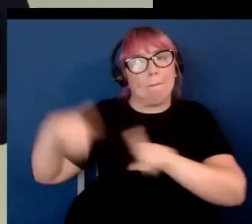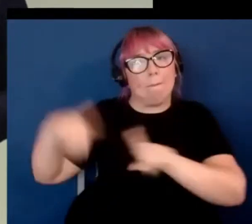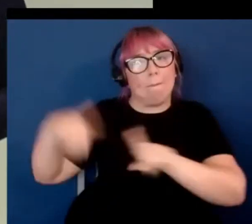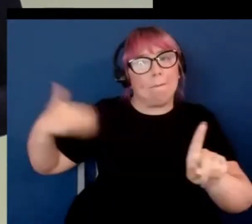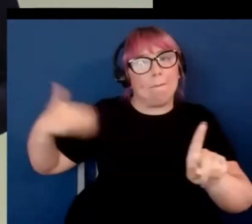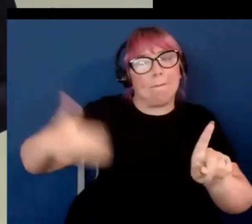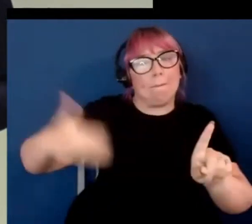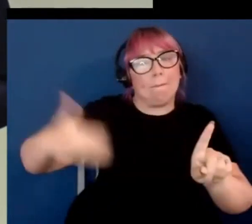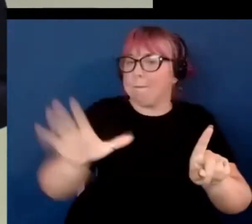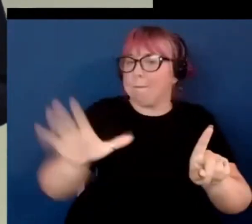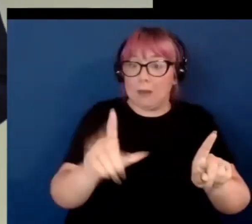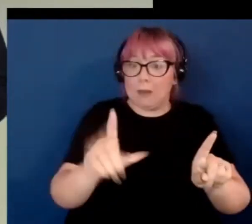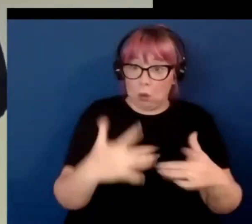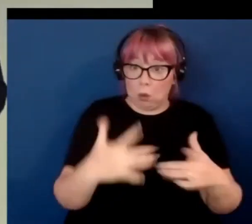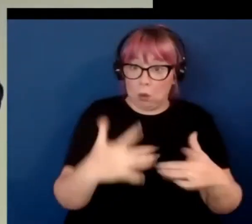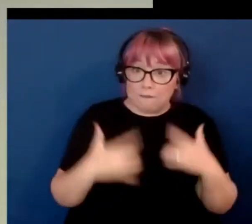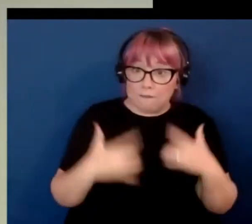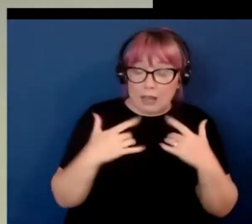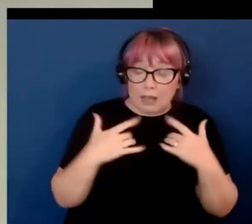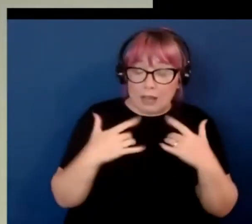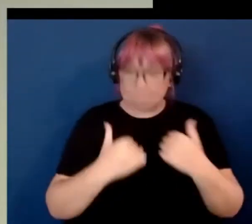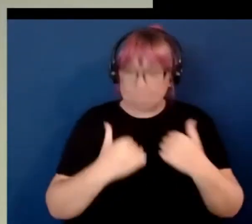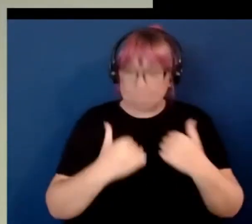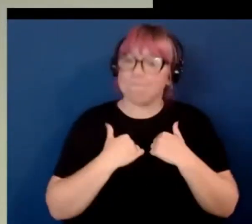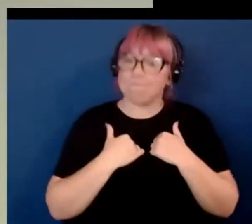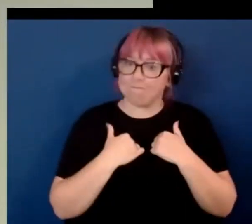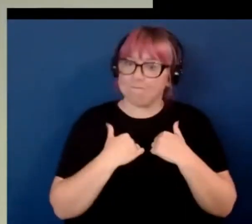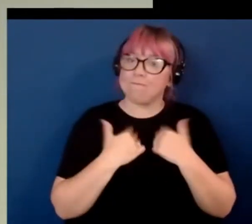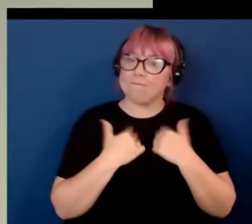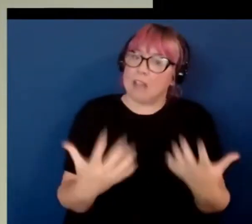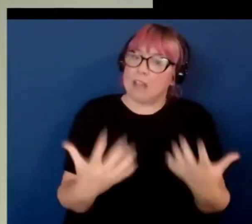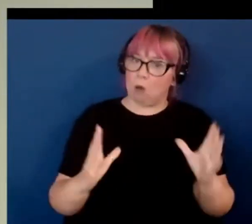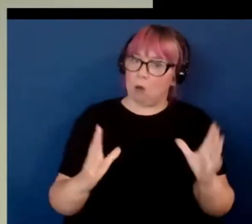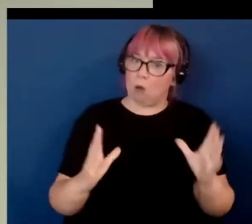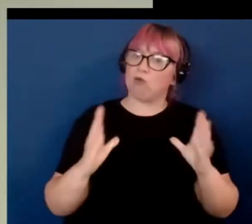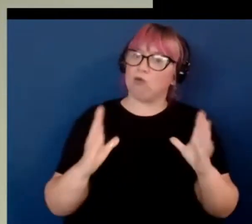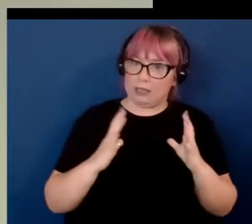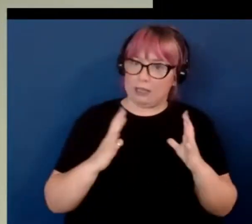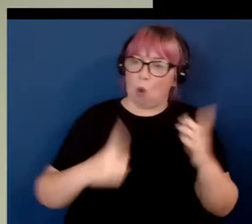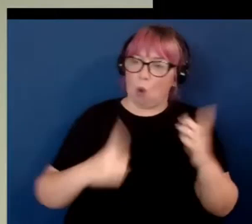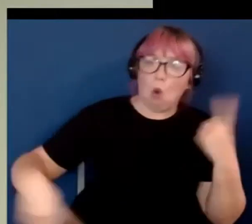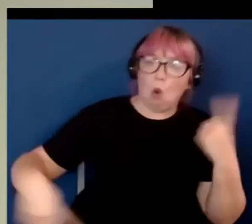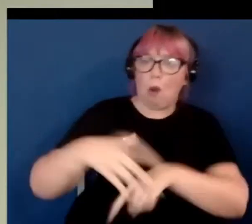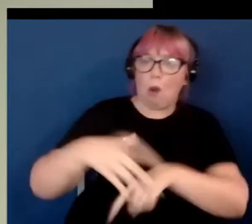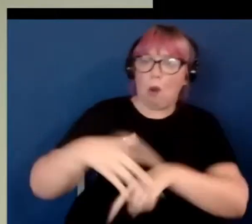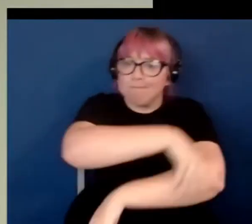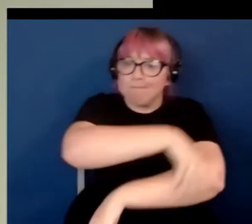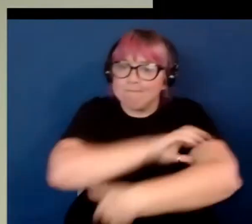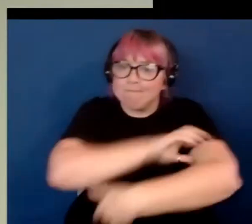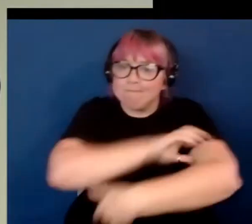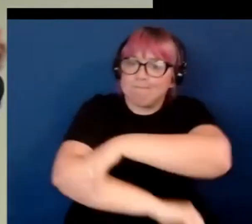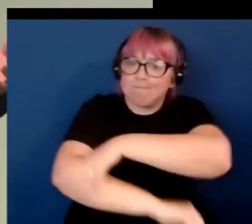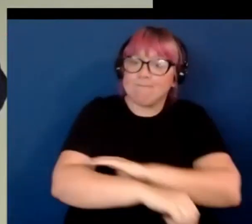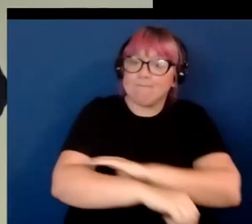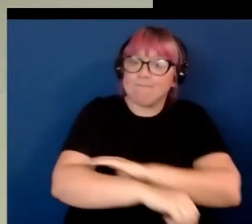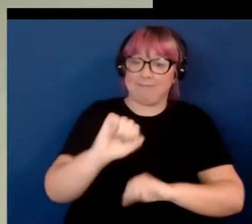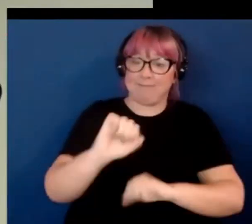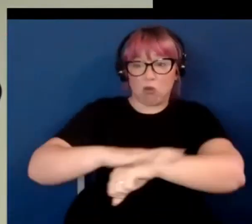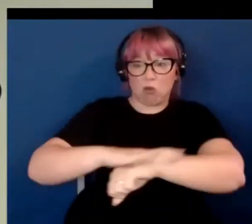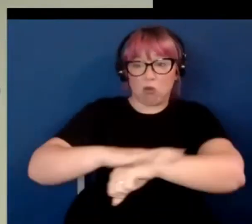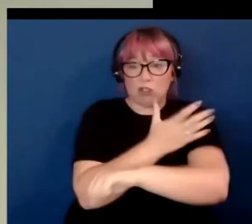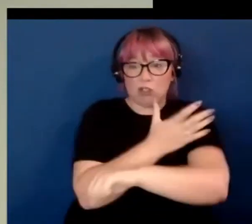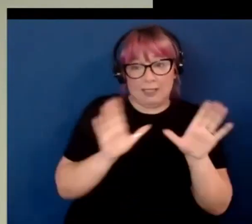of truth where every person must play their part, the Green Party is your home. So join